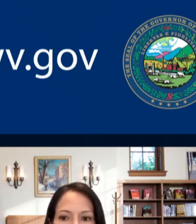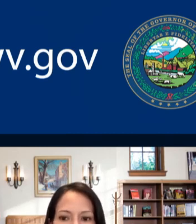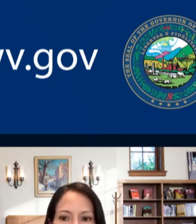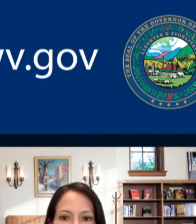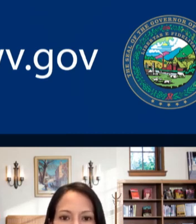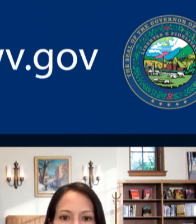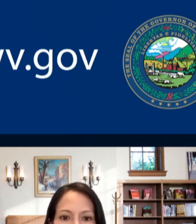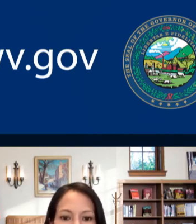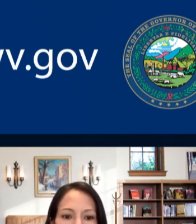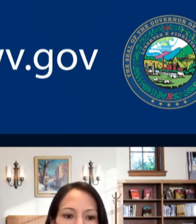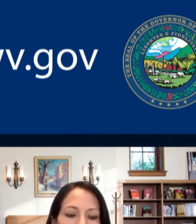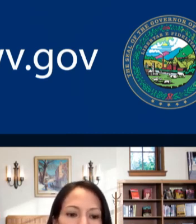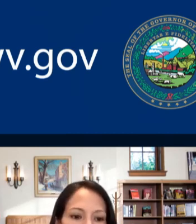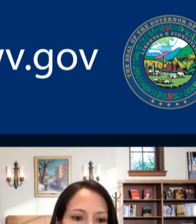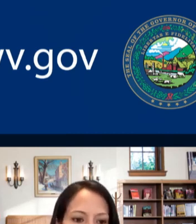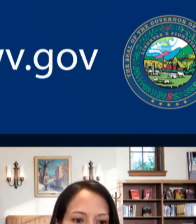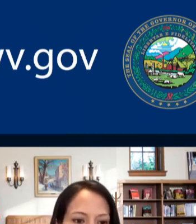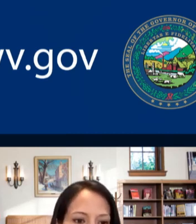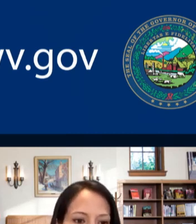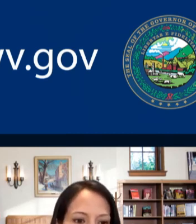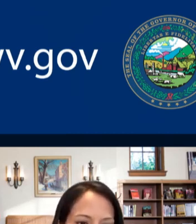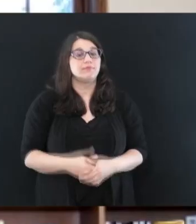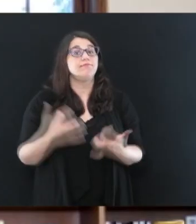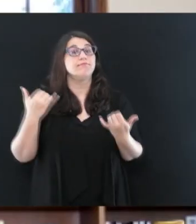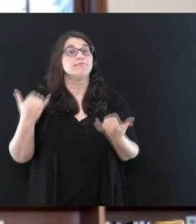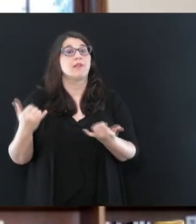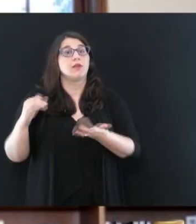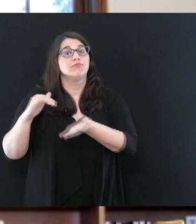Amjad, our State Health Officer.